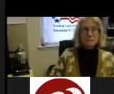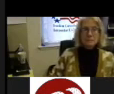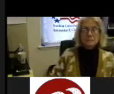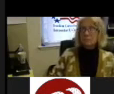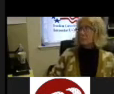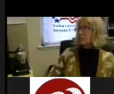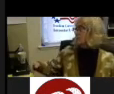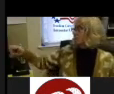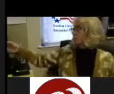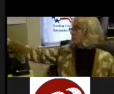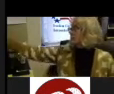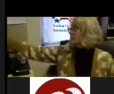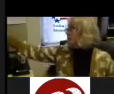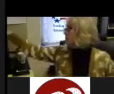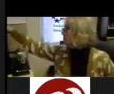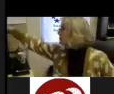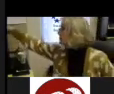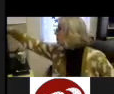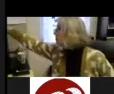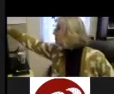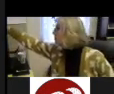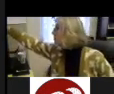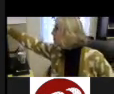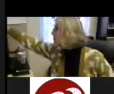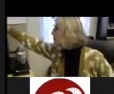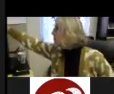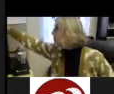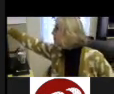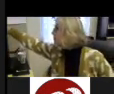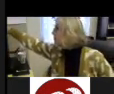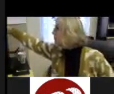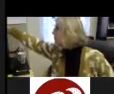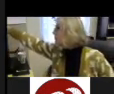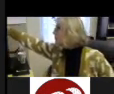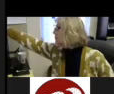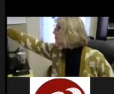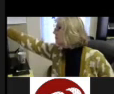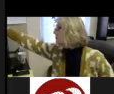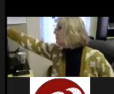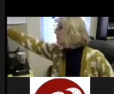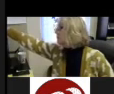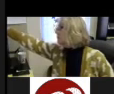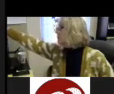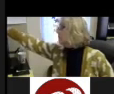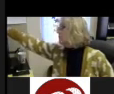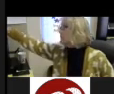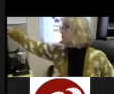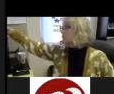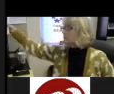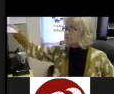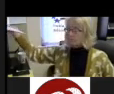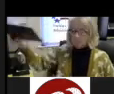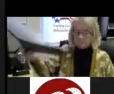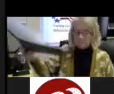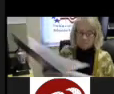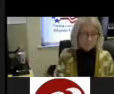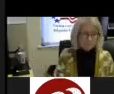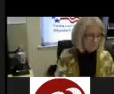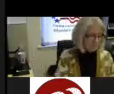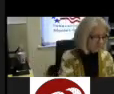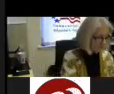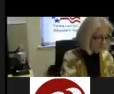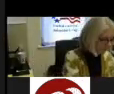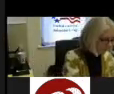hand, the positive person doesn't know your name and you are a close contact, you're just going to get that exposure